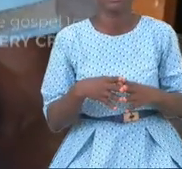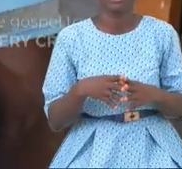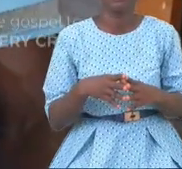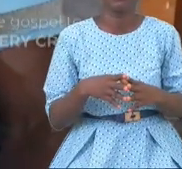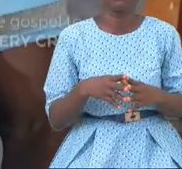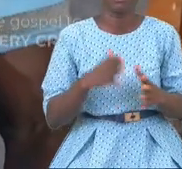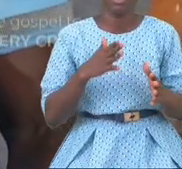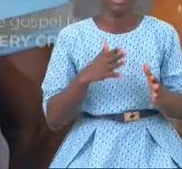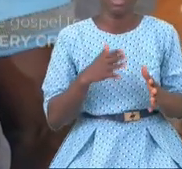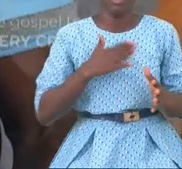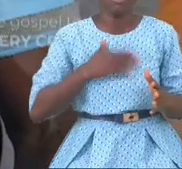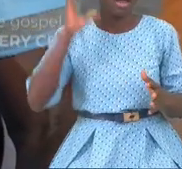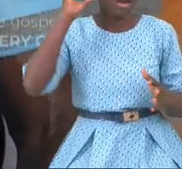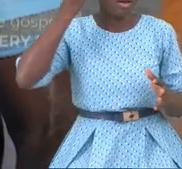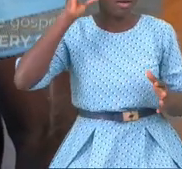preaching our daddy,